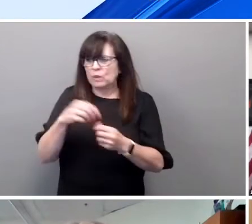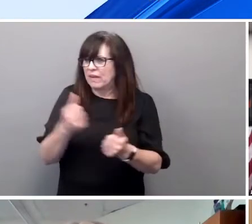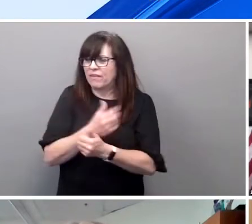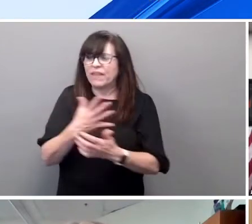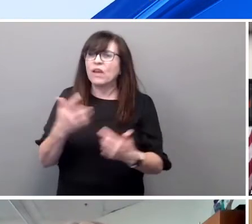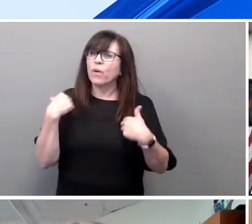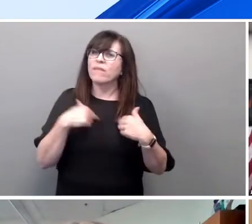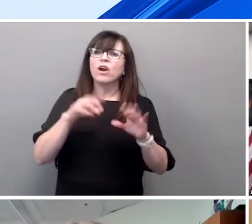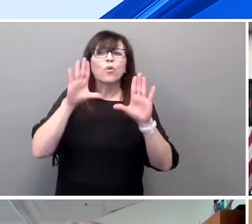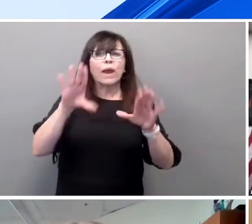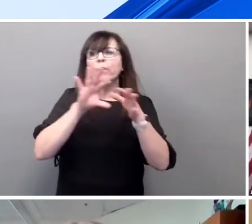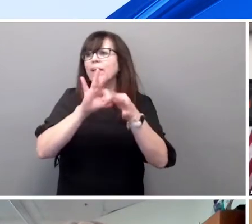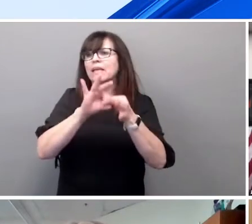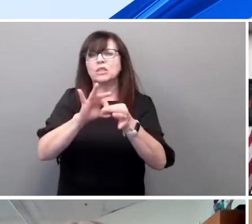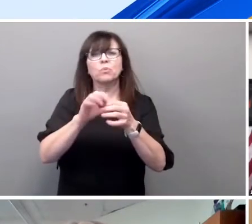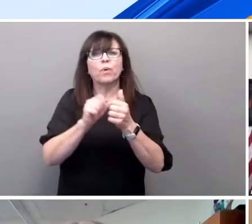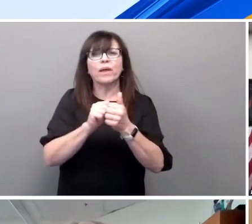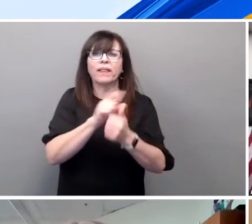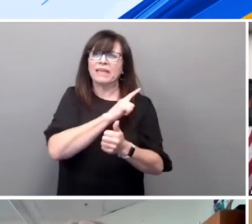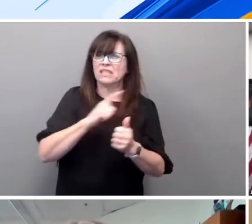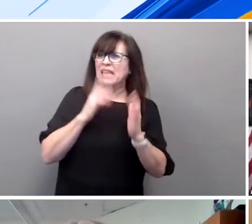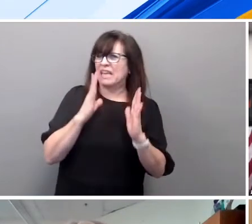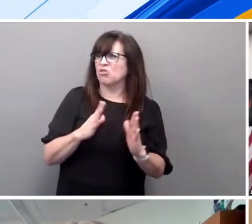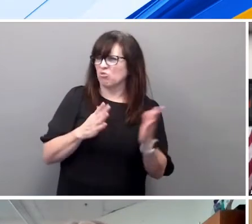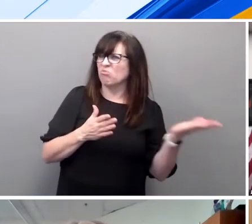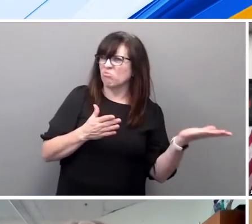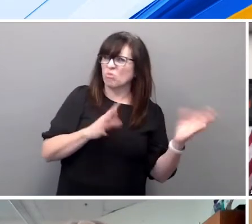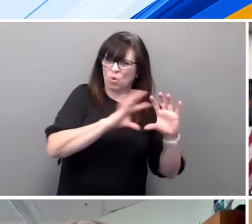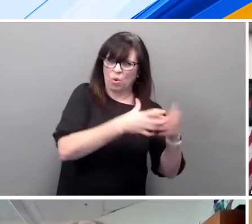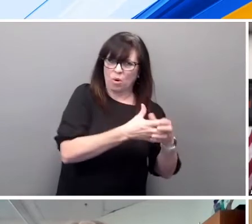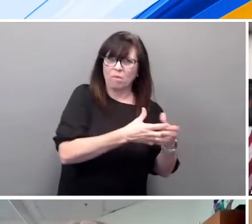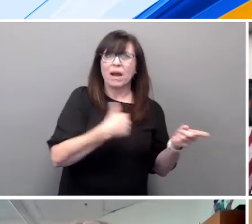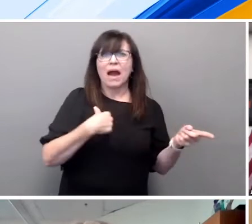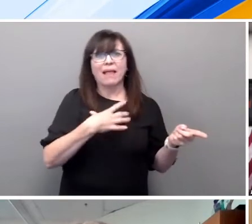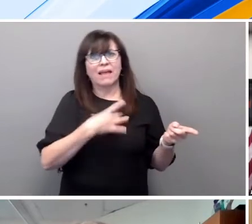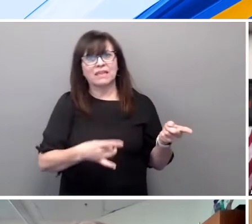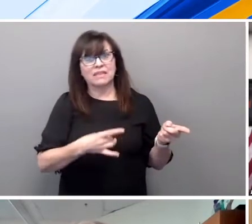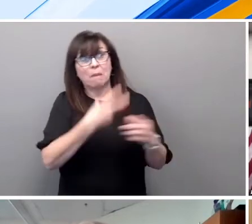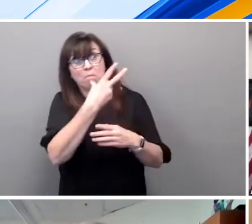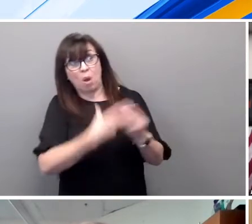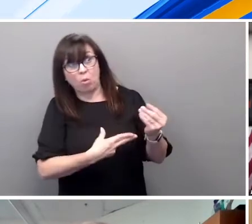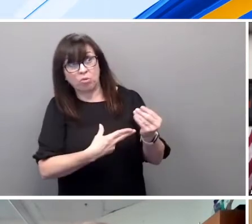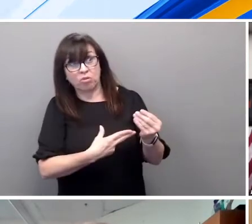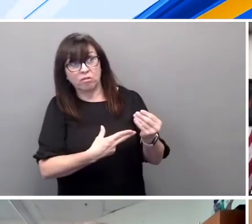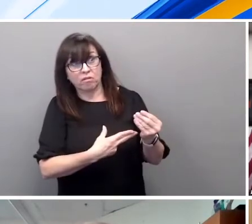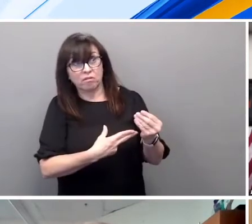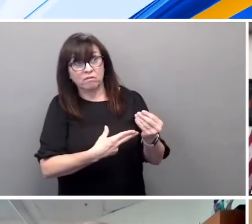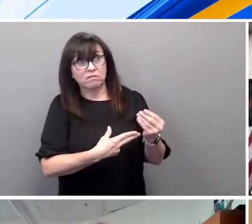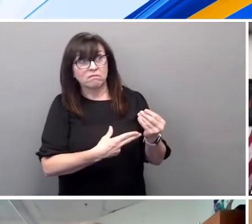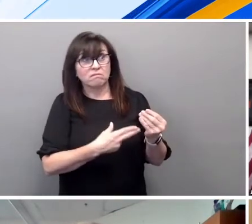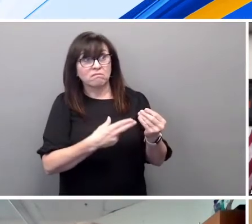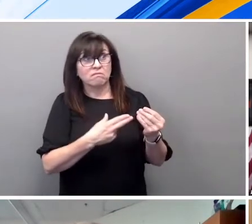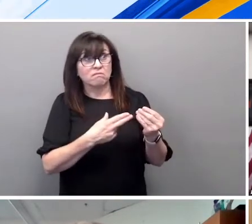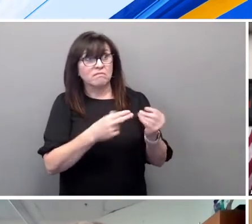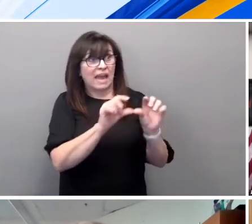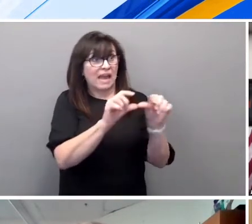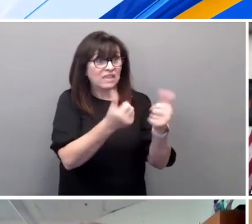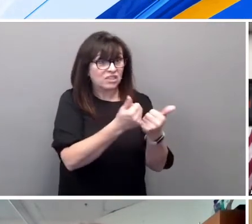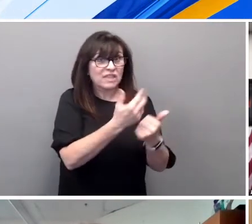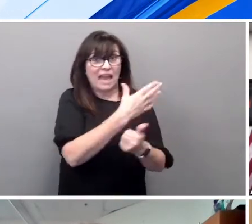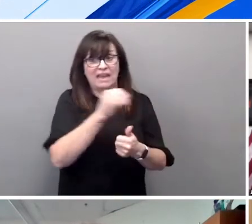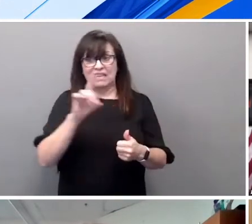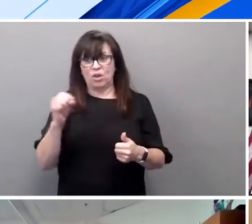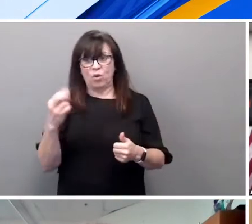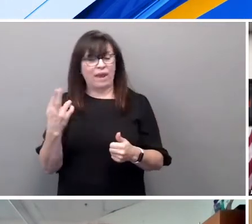great relationship with legislature. I like to say both at HSD and DOH. There really isn't anything we